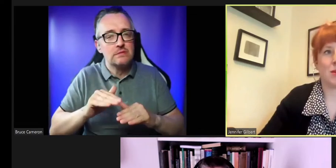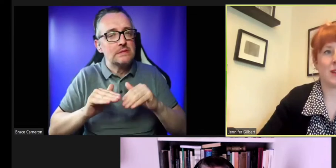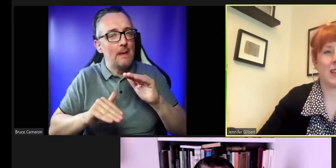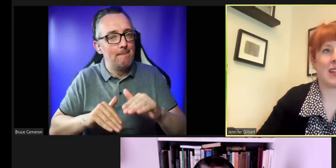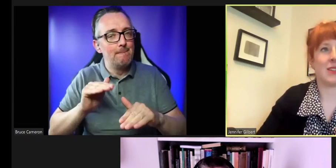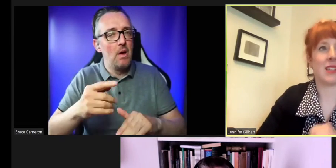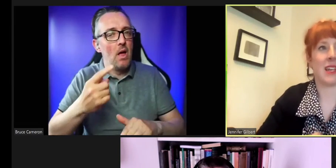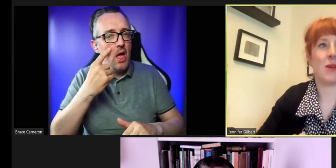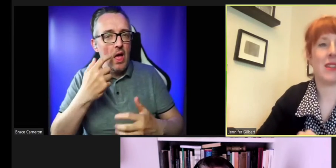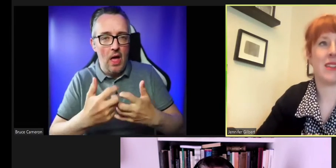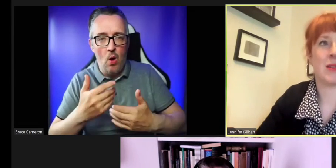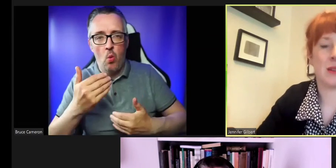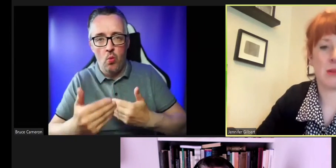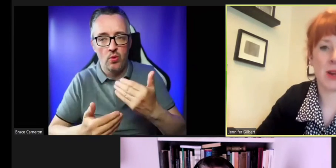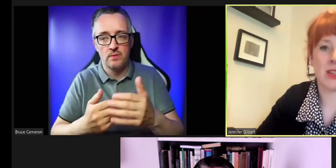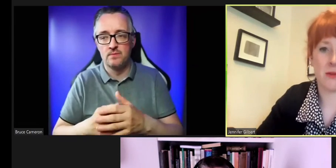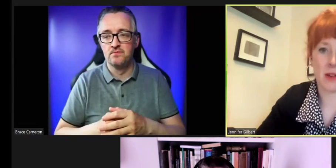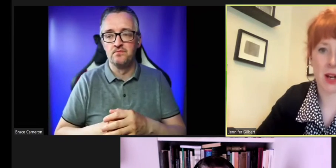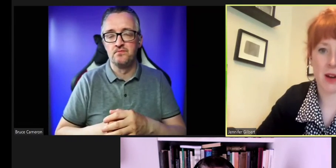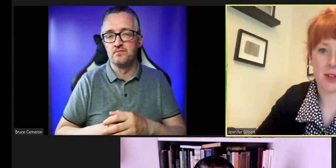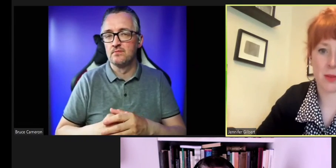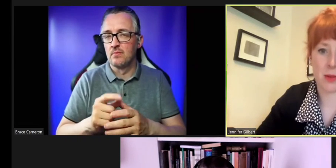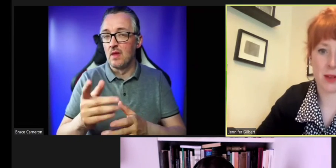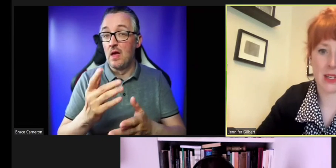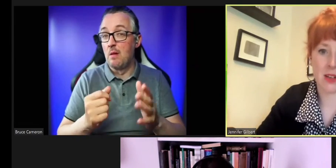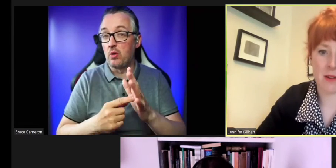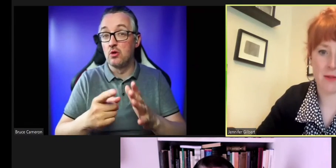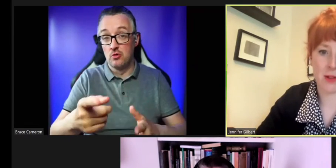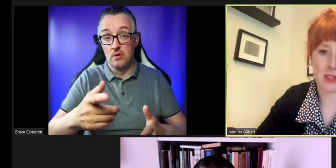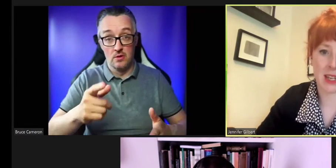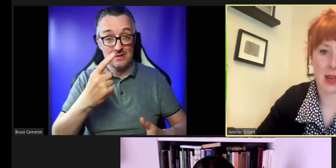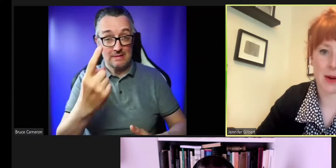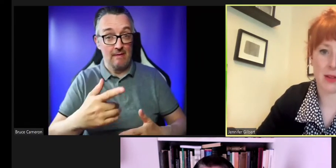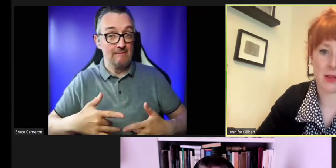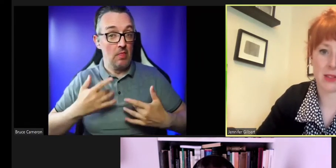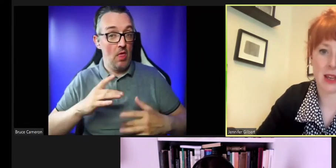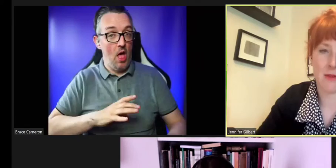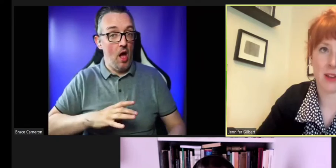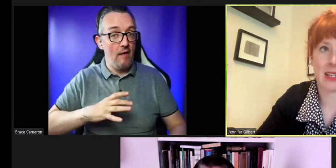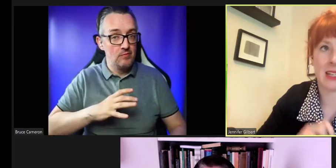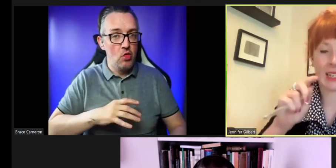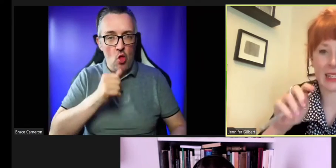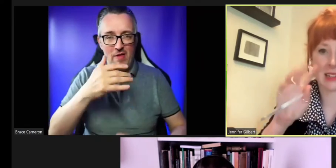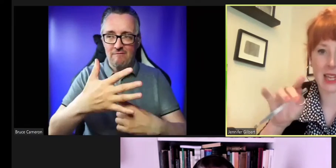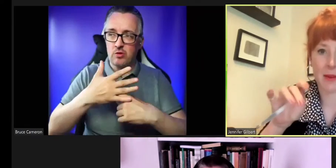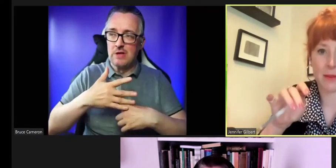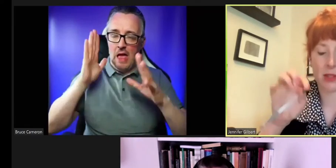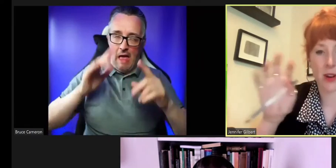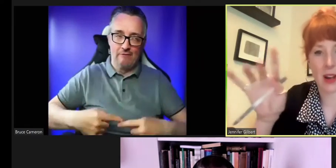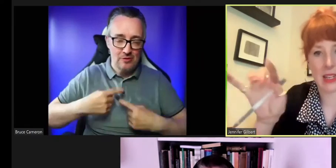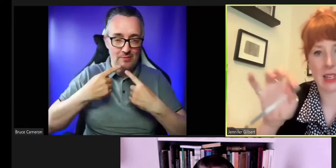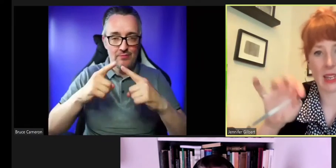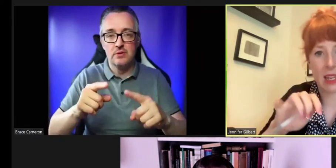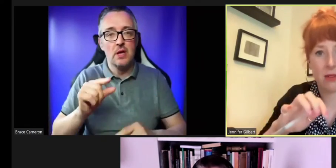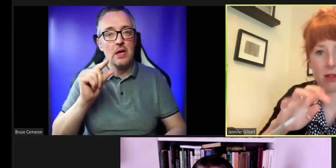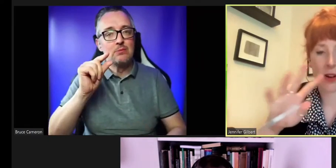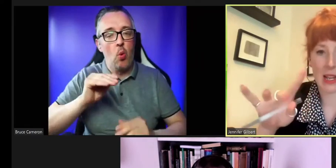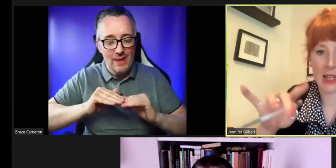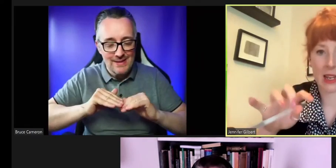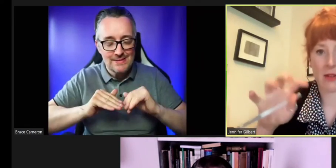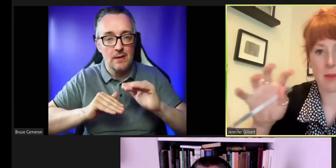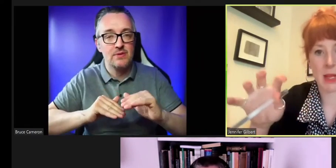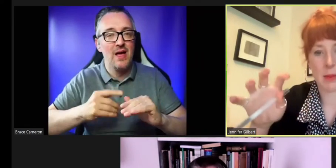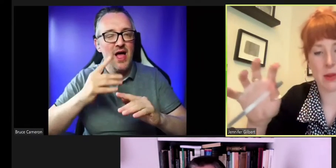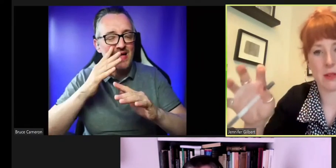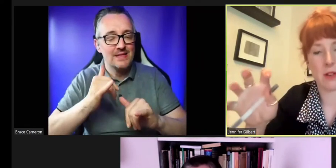that's important. And like you said, whether when you feel comfortable, like not forcing it upon yourself, like little steps, trialing it here or